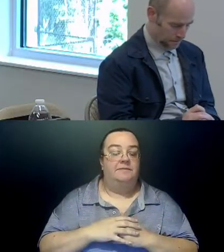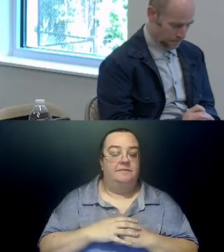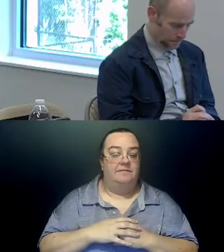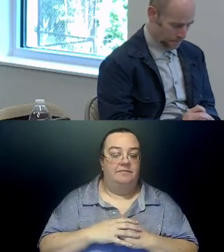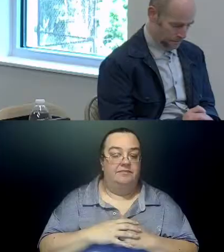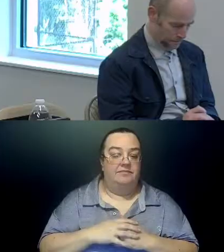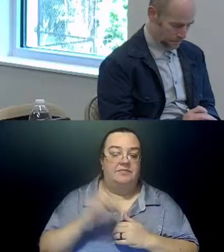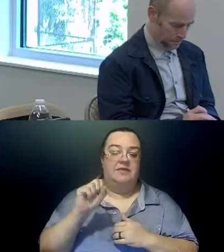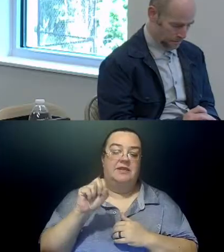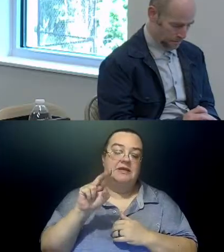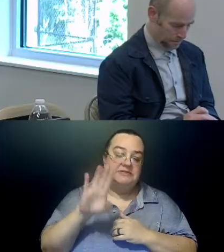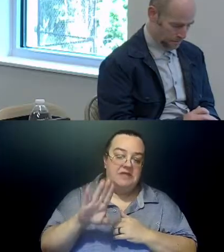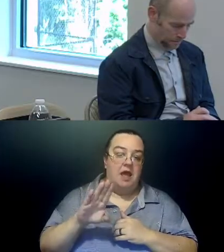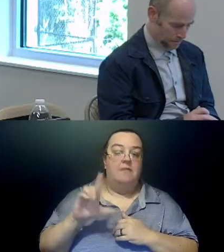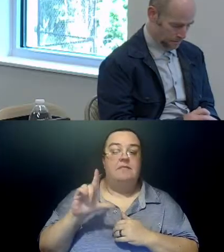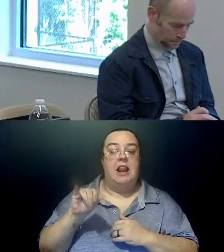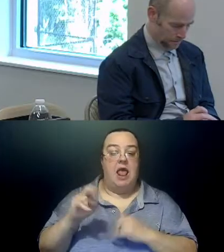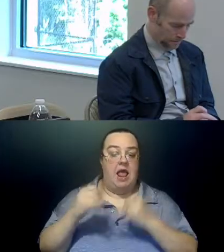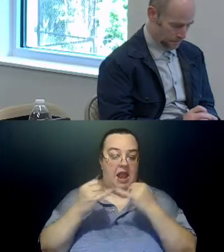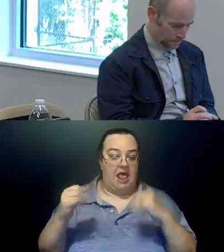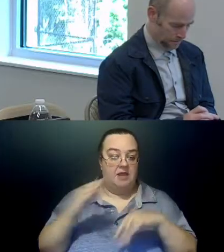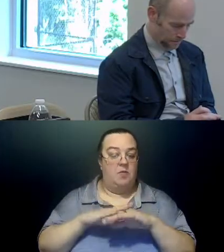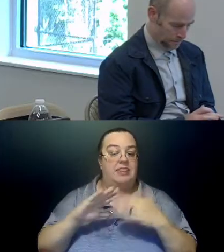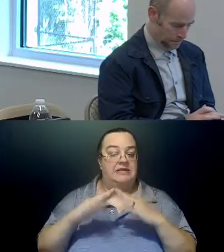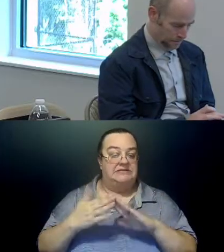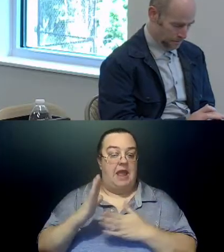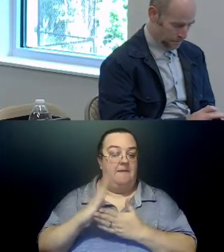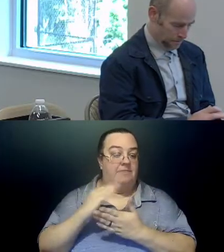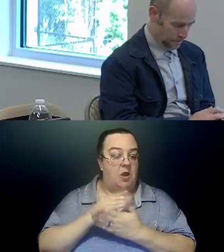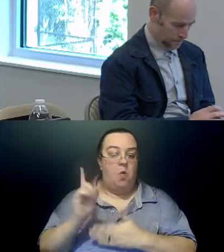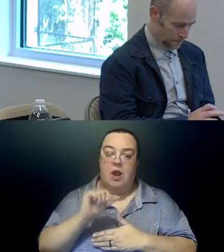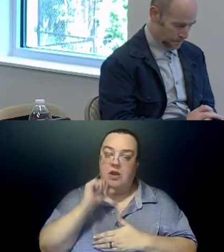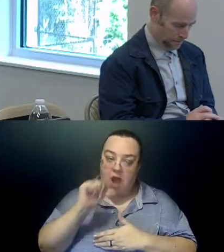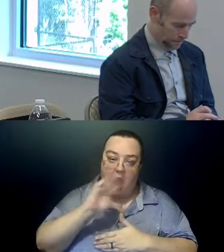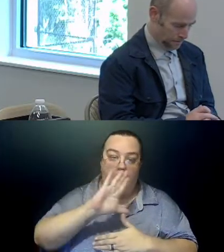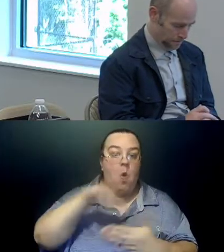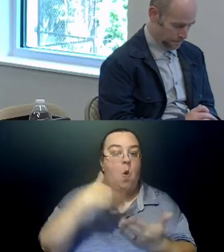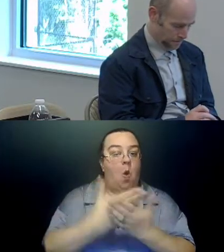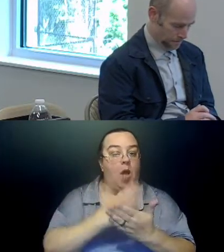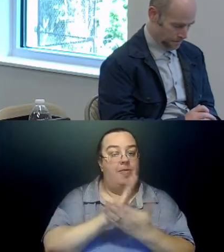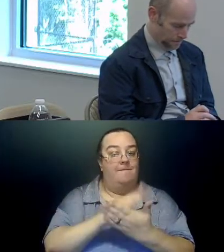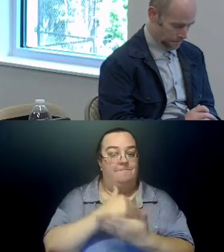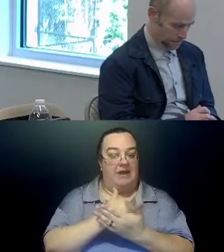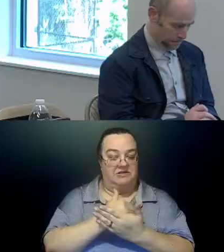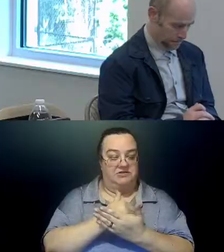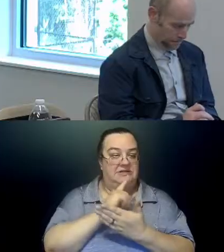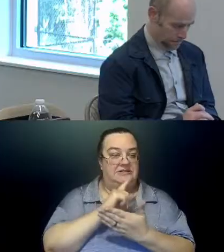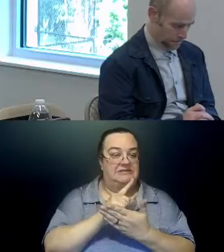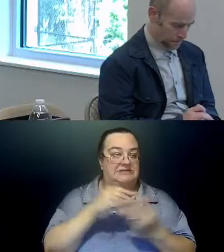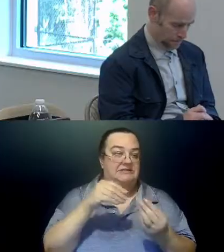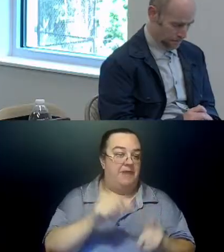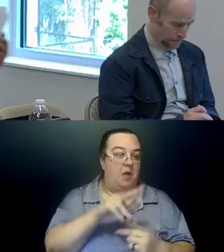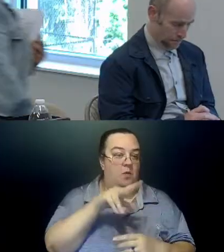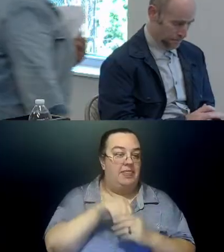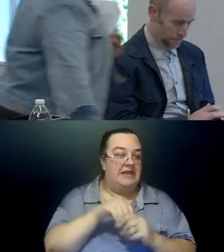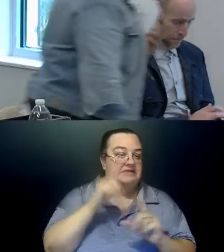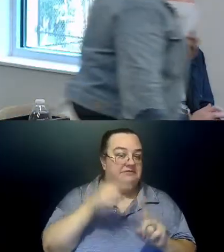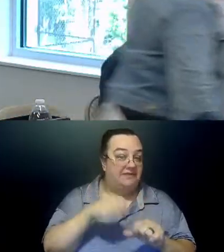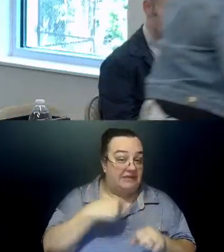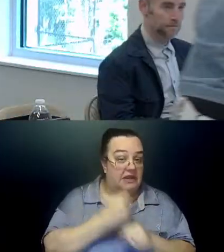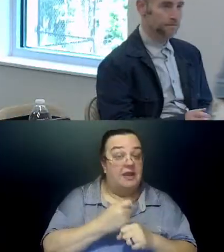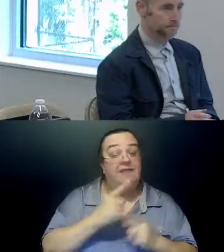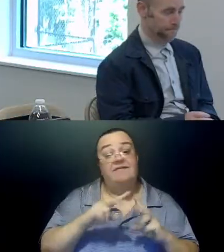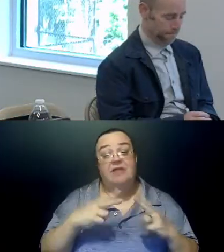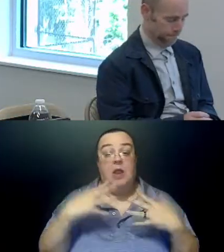line items in the Cheverly's town budget where not all of the budgeted allotment is spent in a given year. We have a very healthy rainy